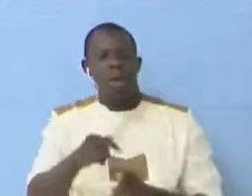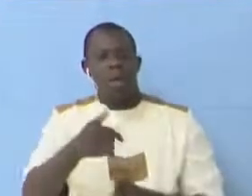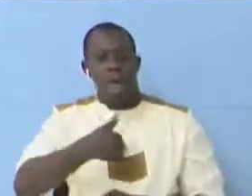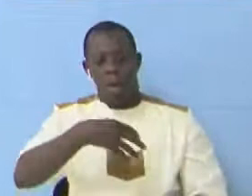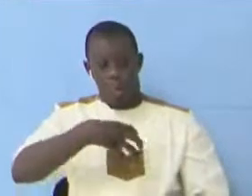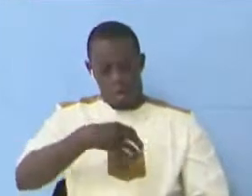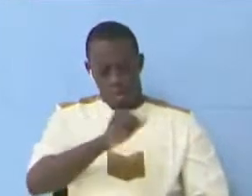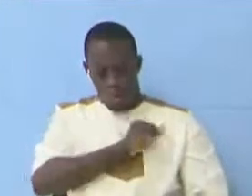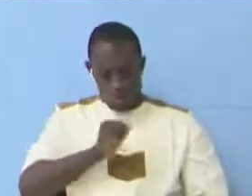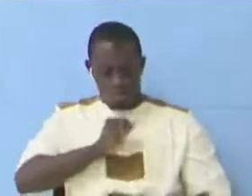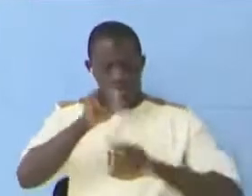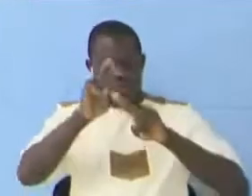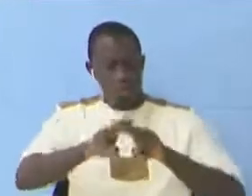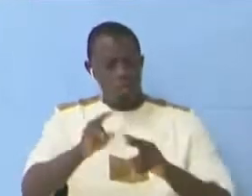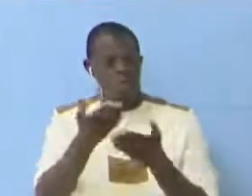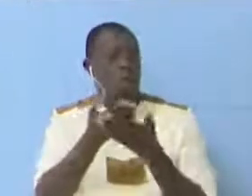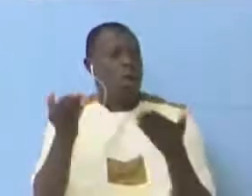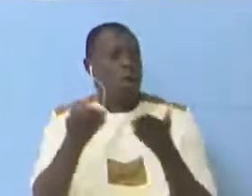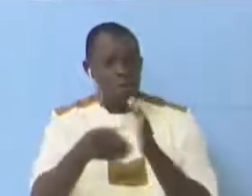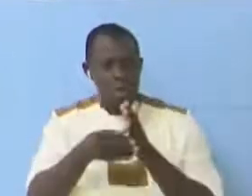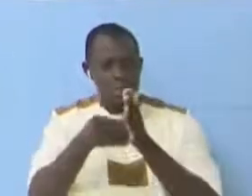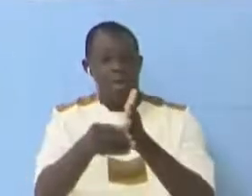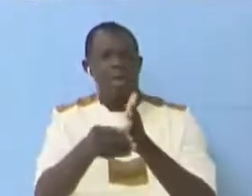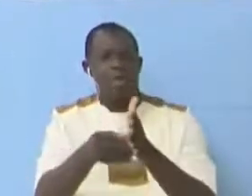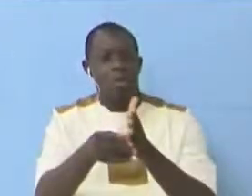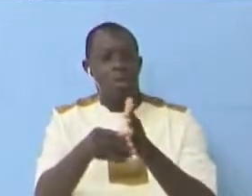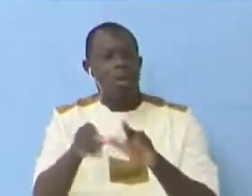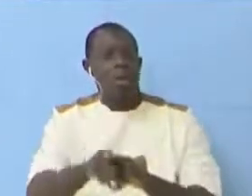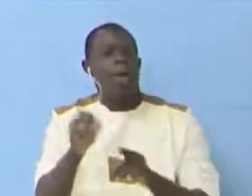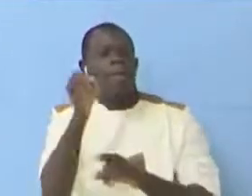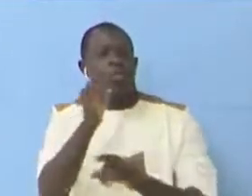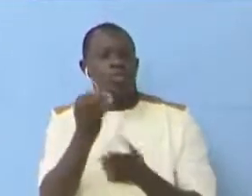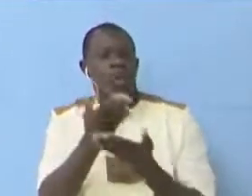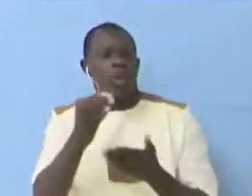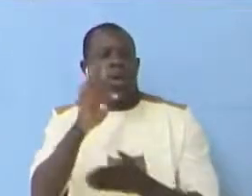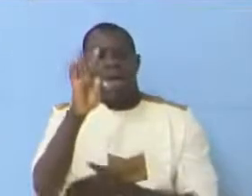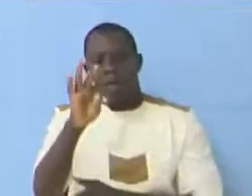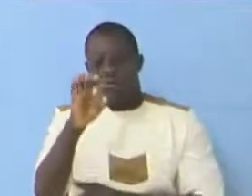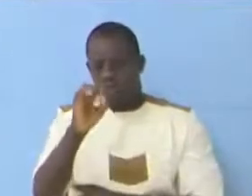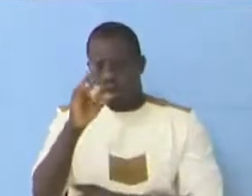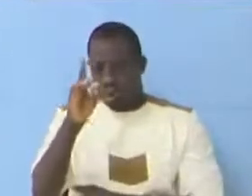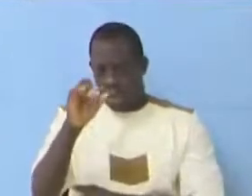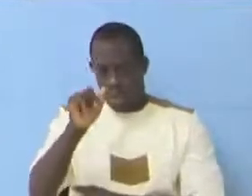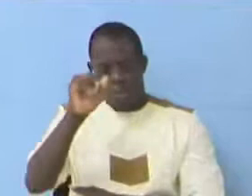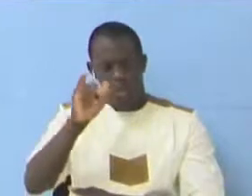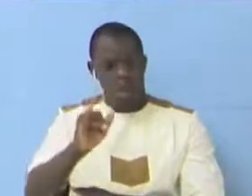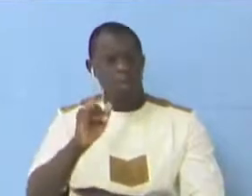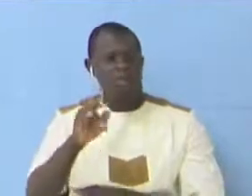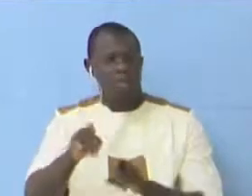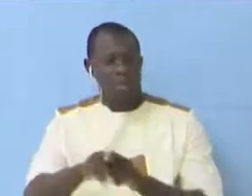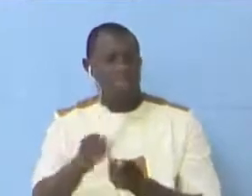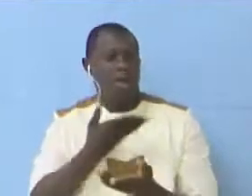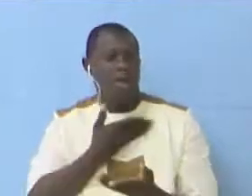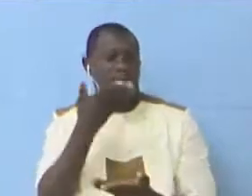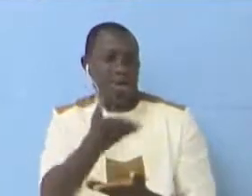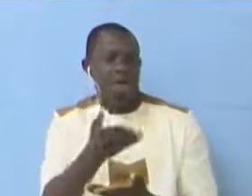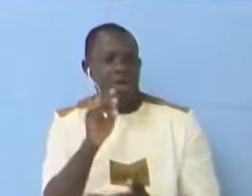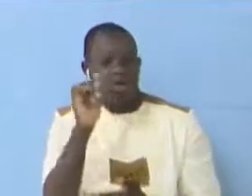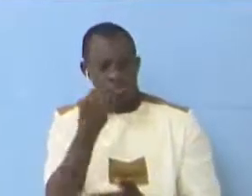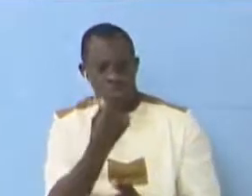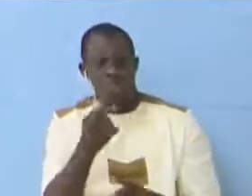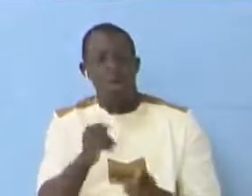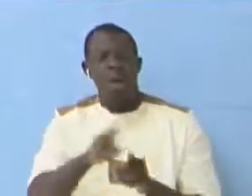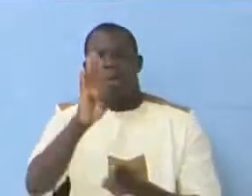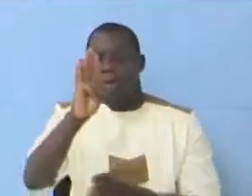as directors, because Fodebari was just coming in, Baba Saho was just coming in, and